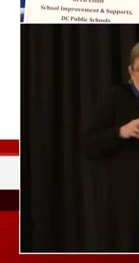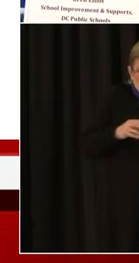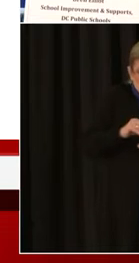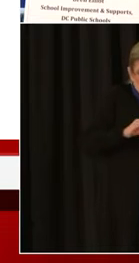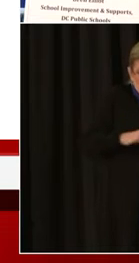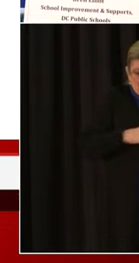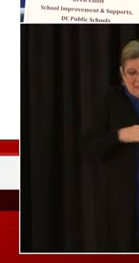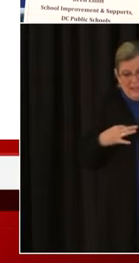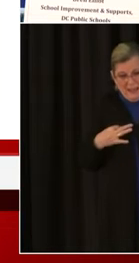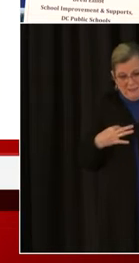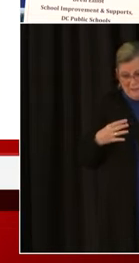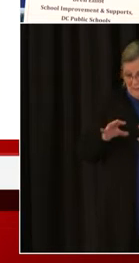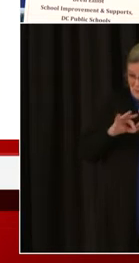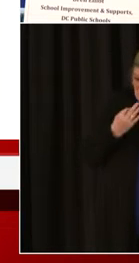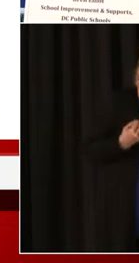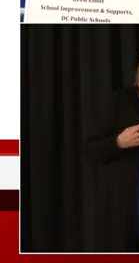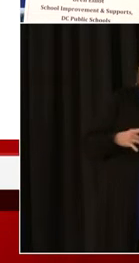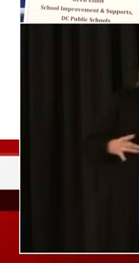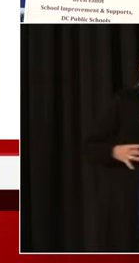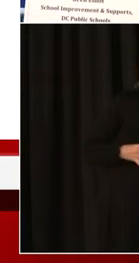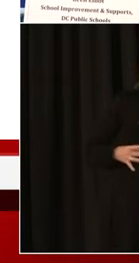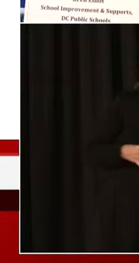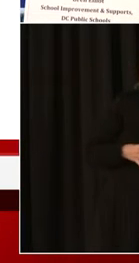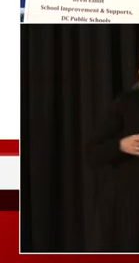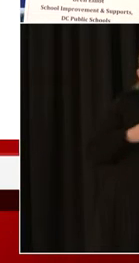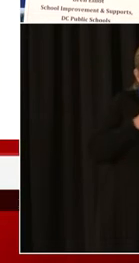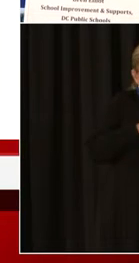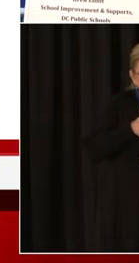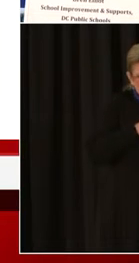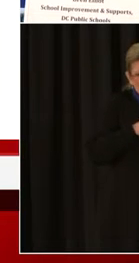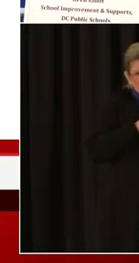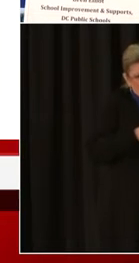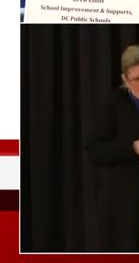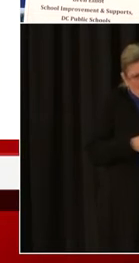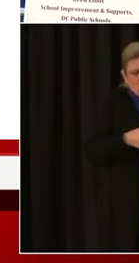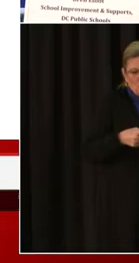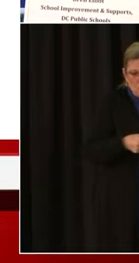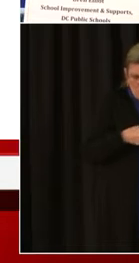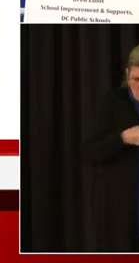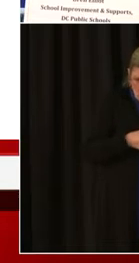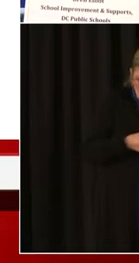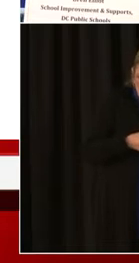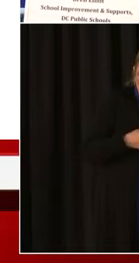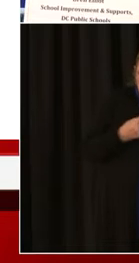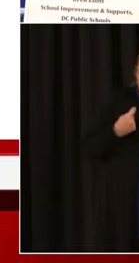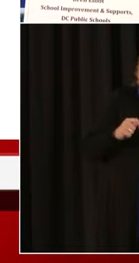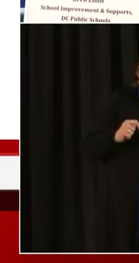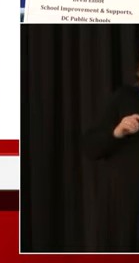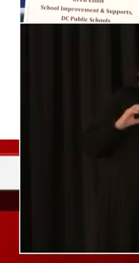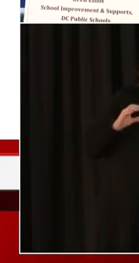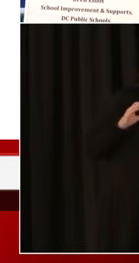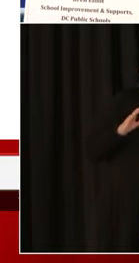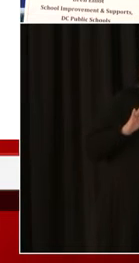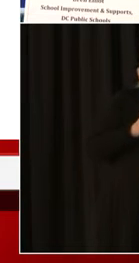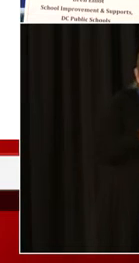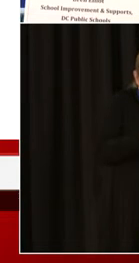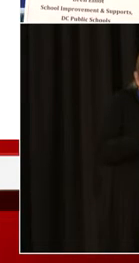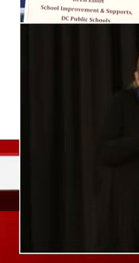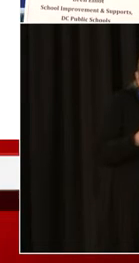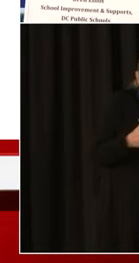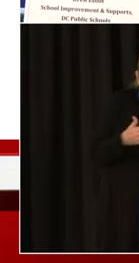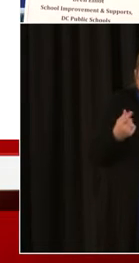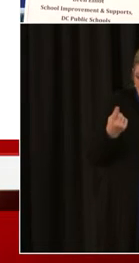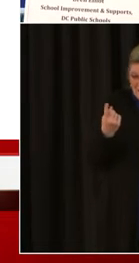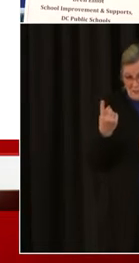we asked our families as much as possible to communicate with their schools online. And if they do have materials that they need to drop off